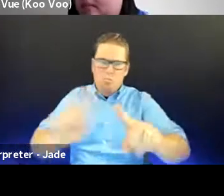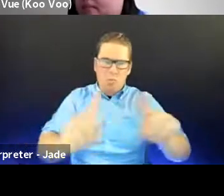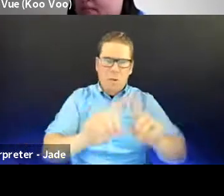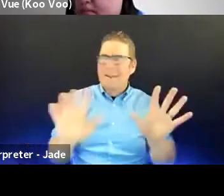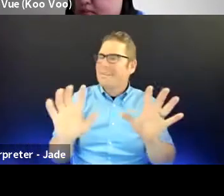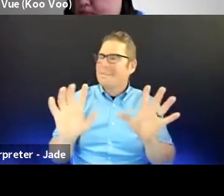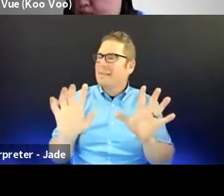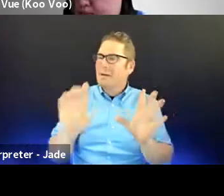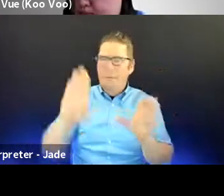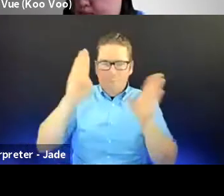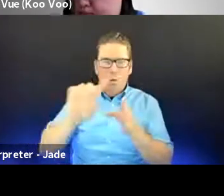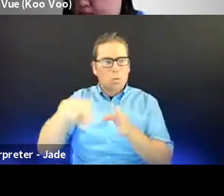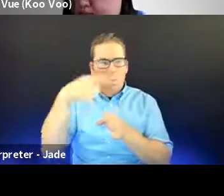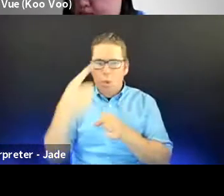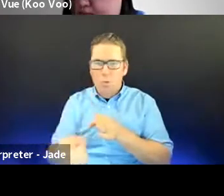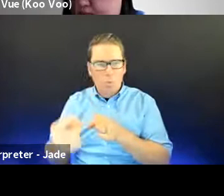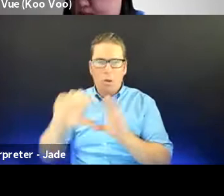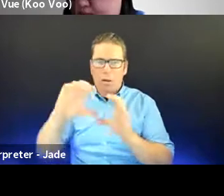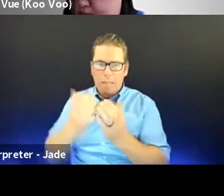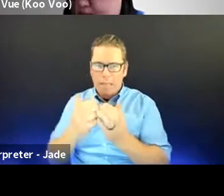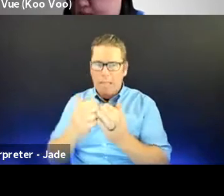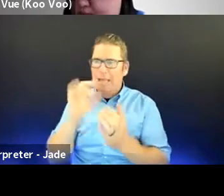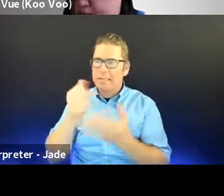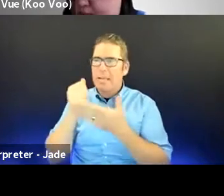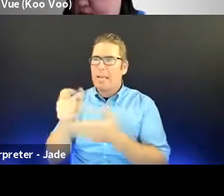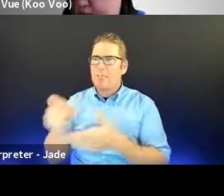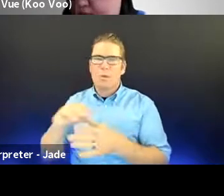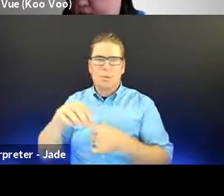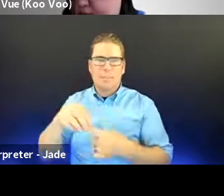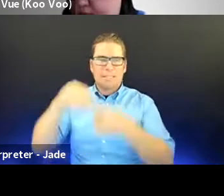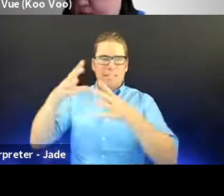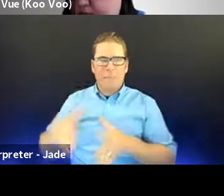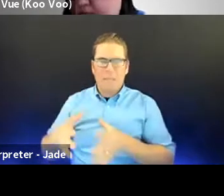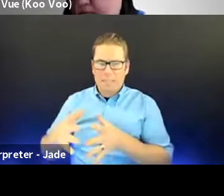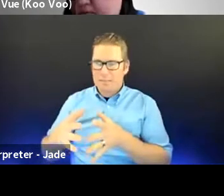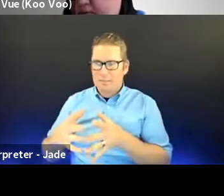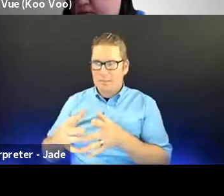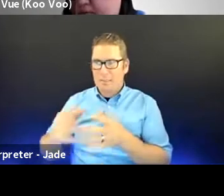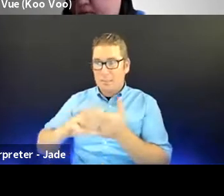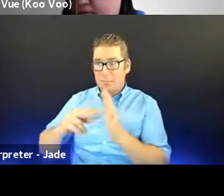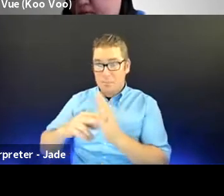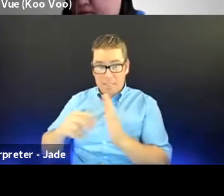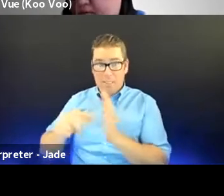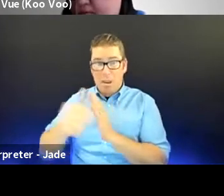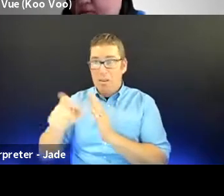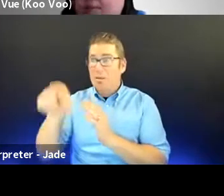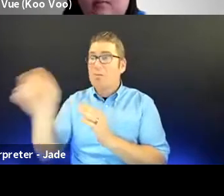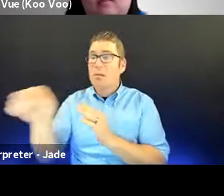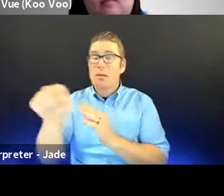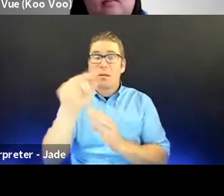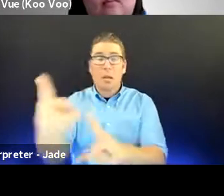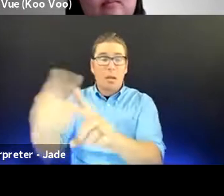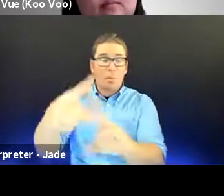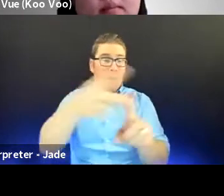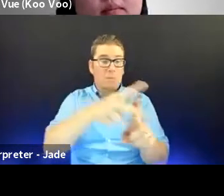niche when you apply to a job, and so you can shine there. And what separates you from the other competitors or applicants? And for me, when I started teaching at